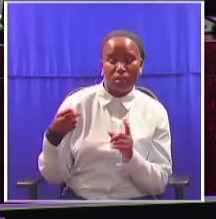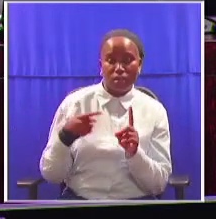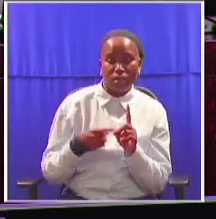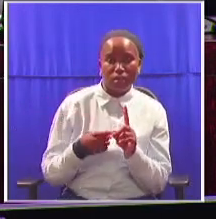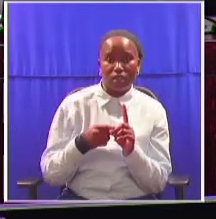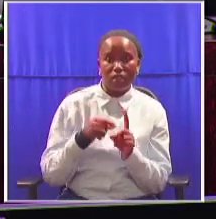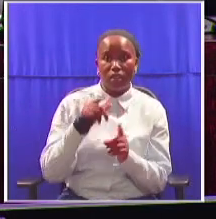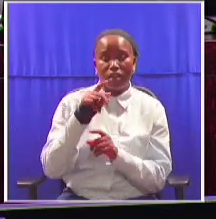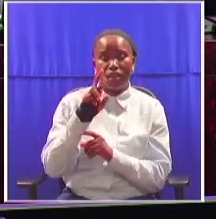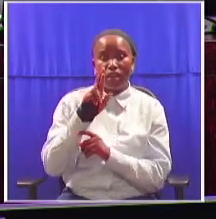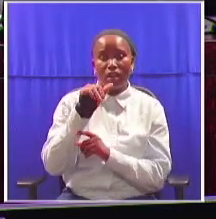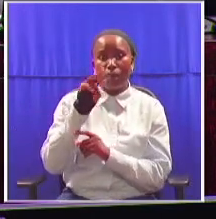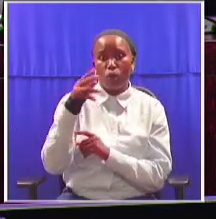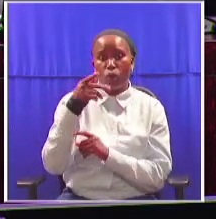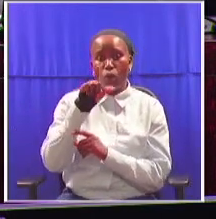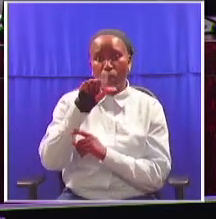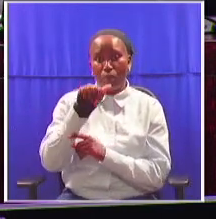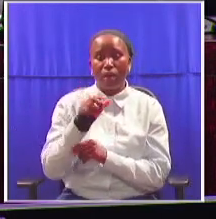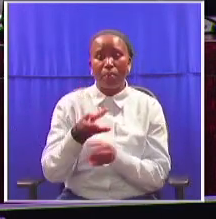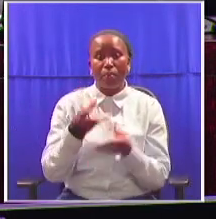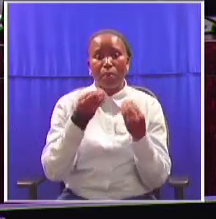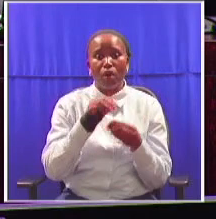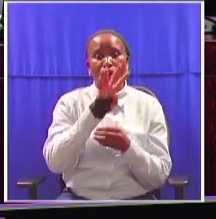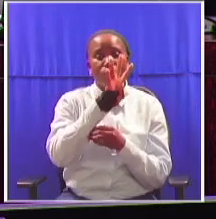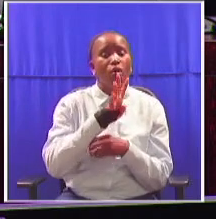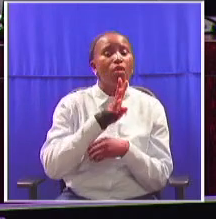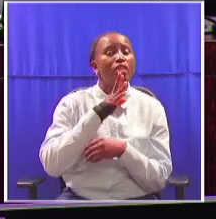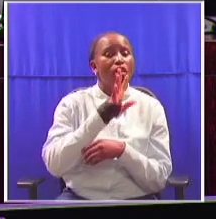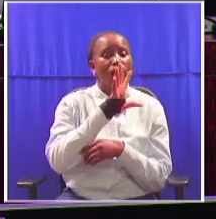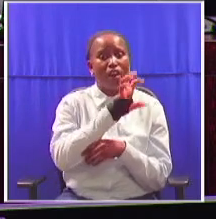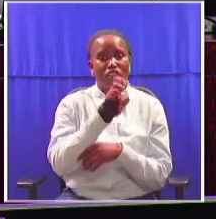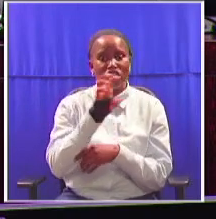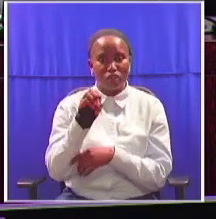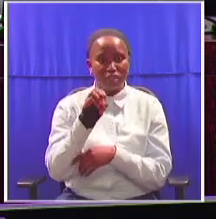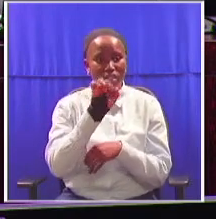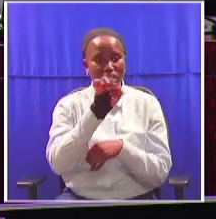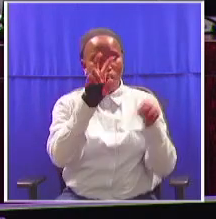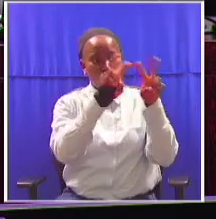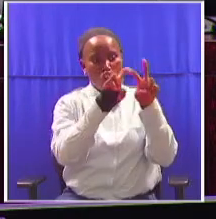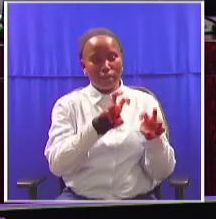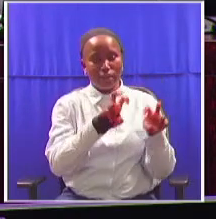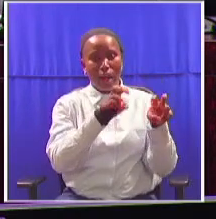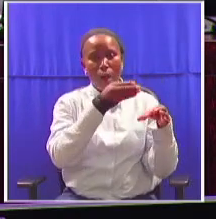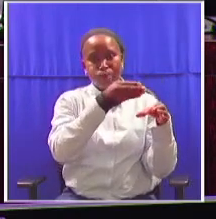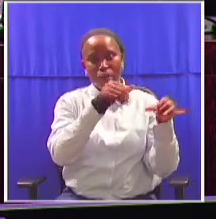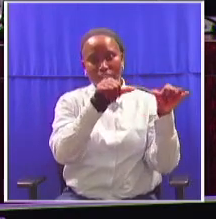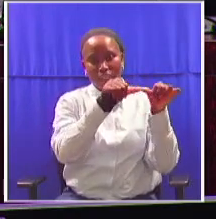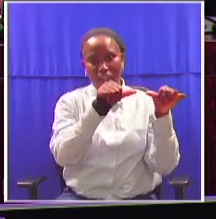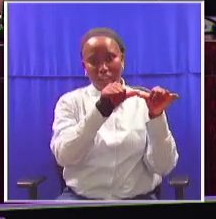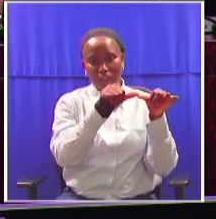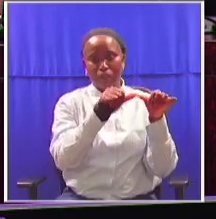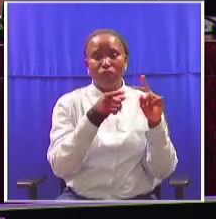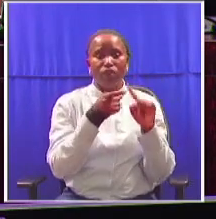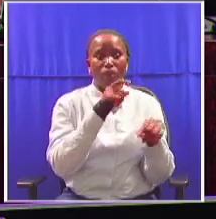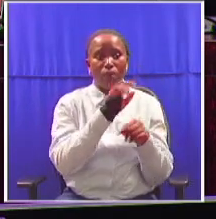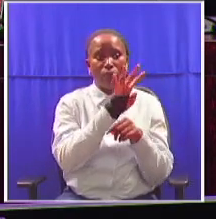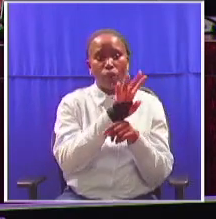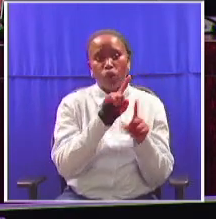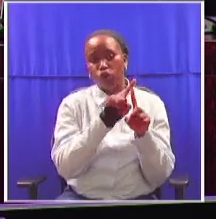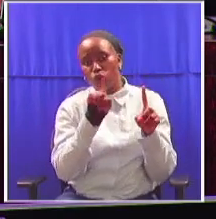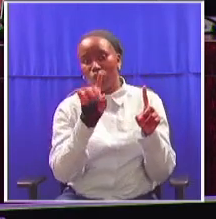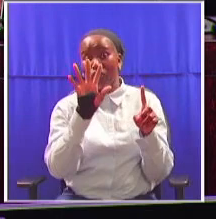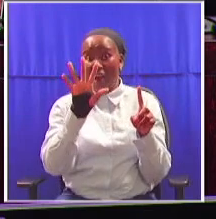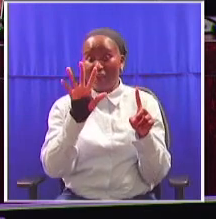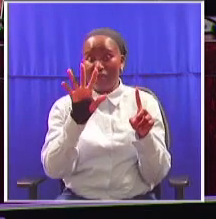approximately 4,500 megawatts of capacity, or between 4 and 5 stages of load